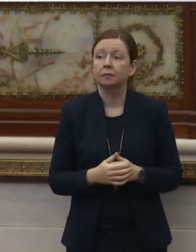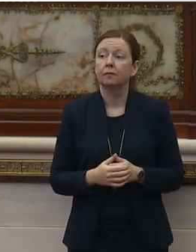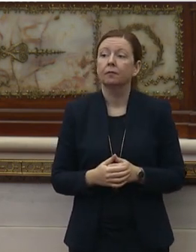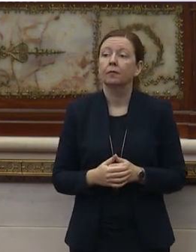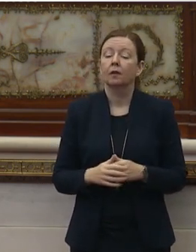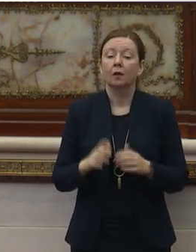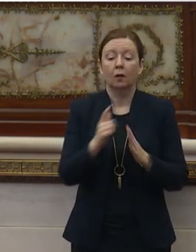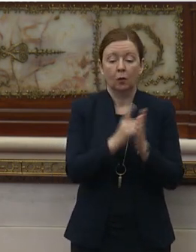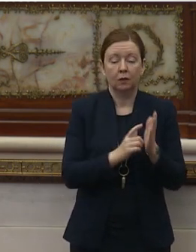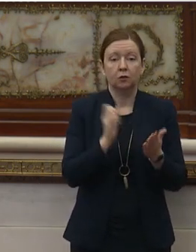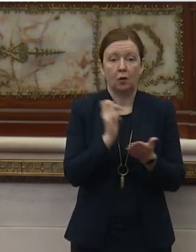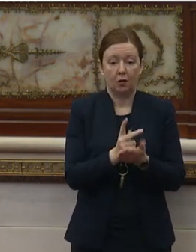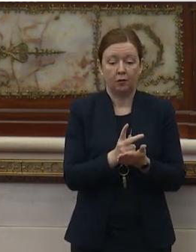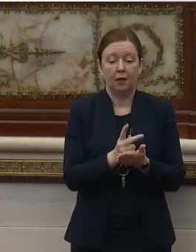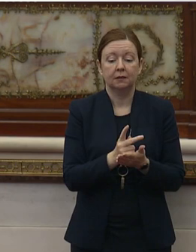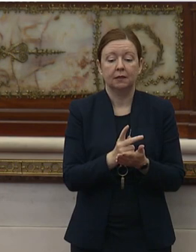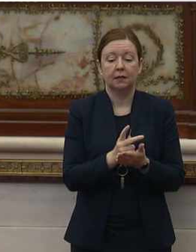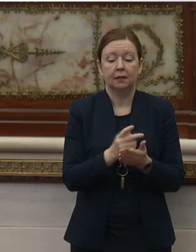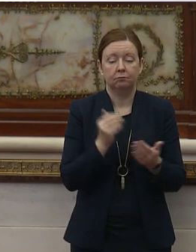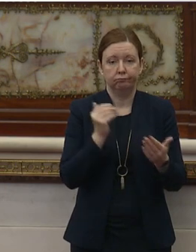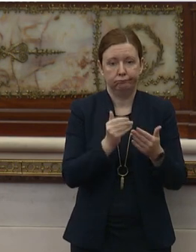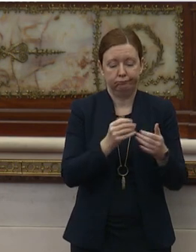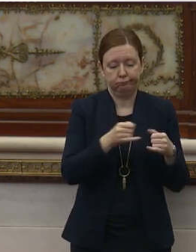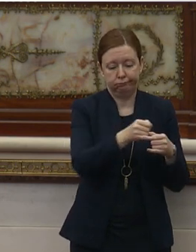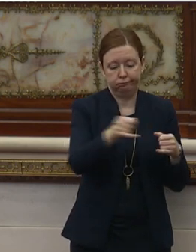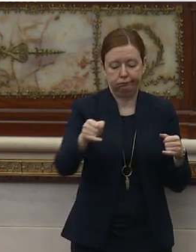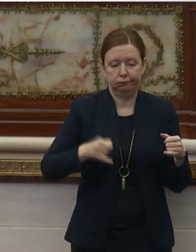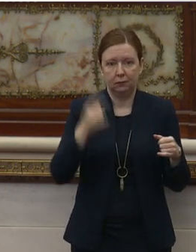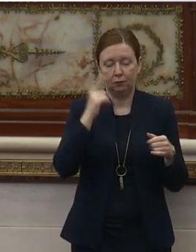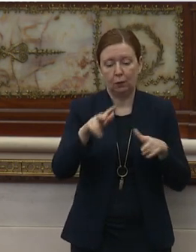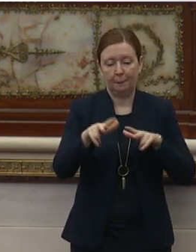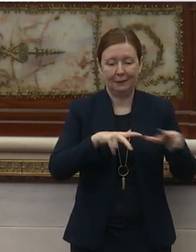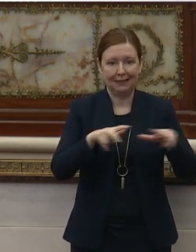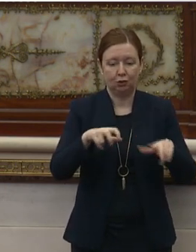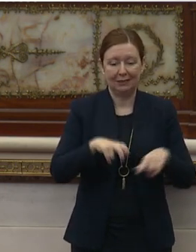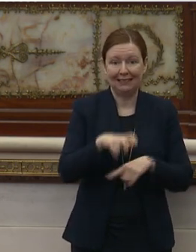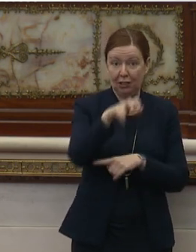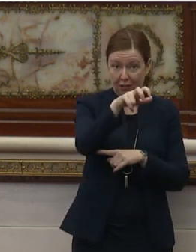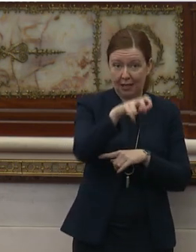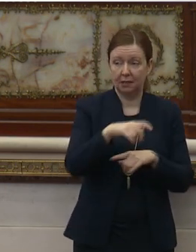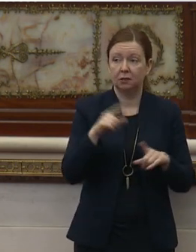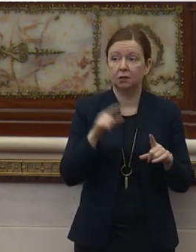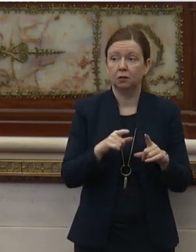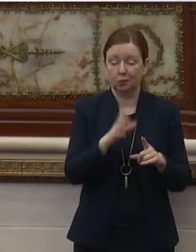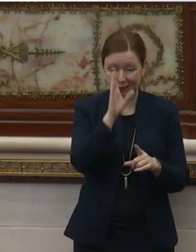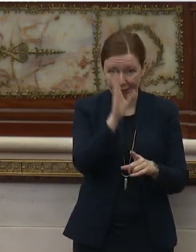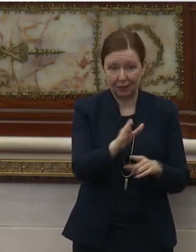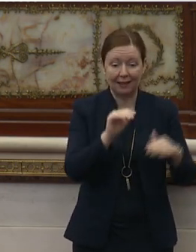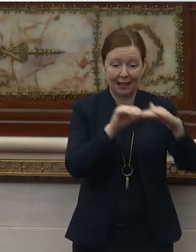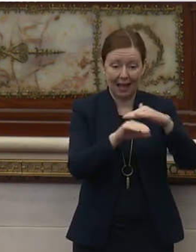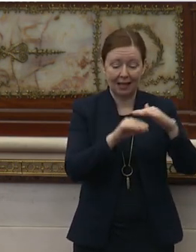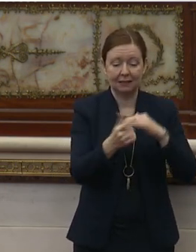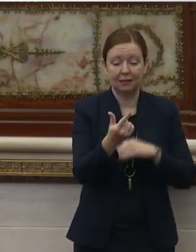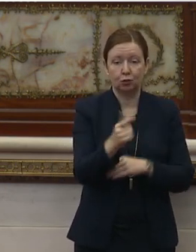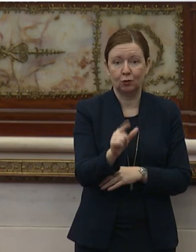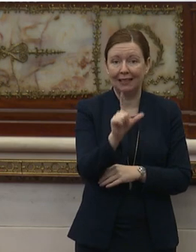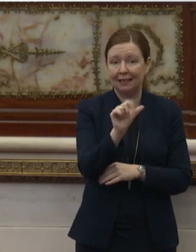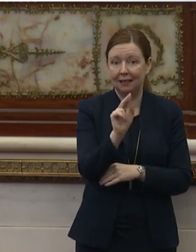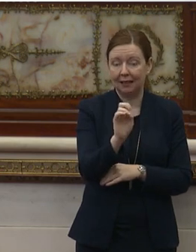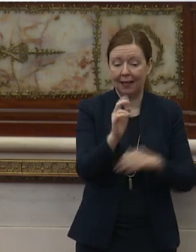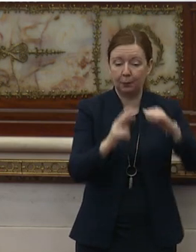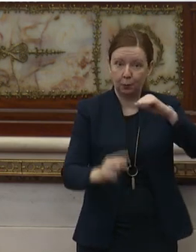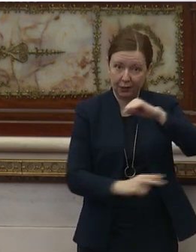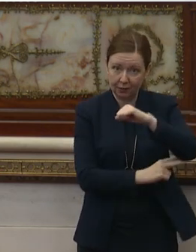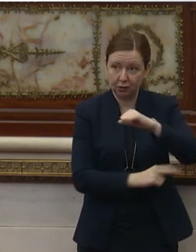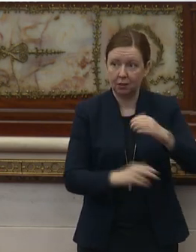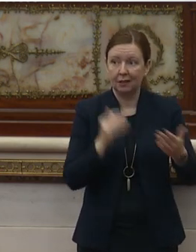entitled an ordinance authorizing an encroachment in the nature of a pedestrian staircase to directly access Green Lane Bridge in the vicinity